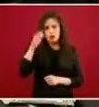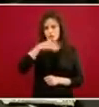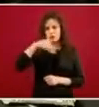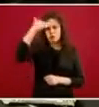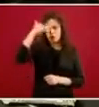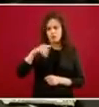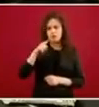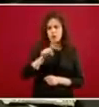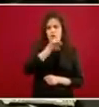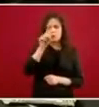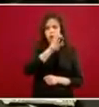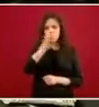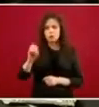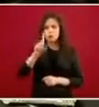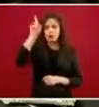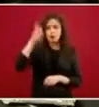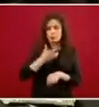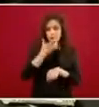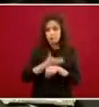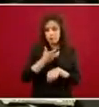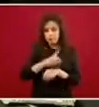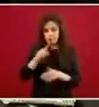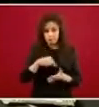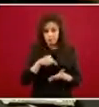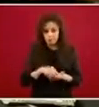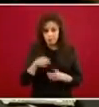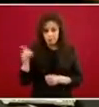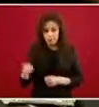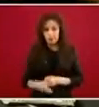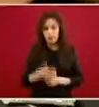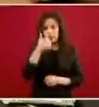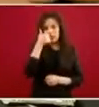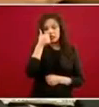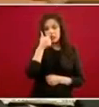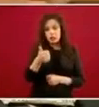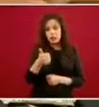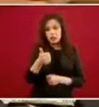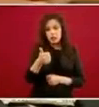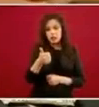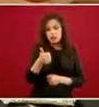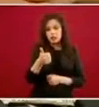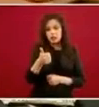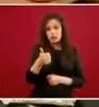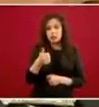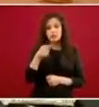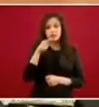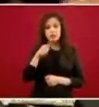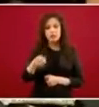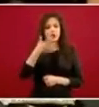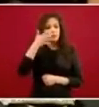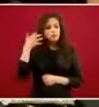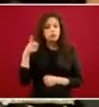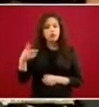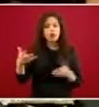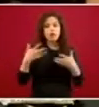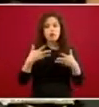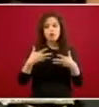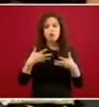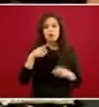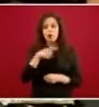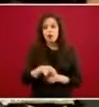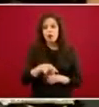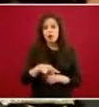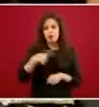Yesterday we heard that a zoo in New York, in the United States, determined